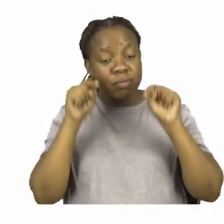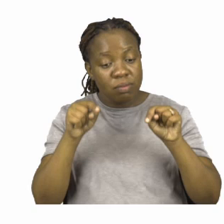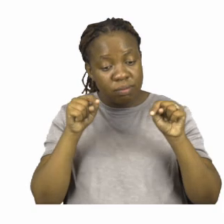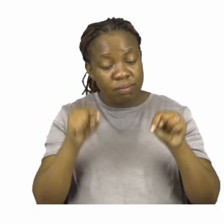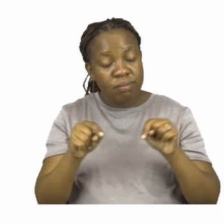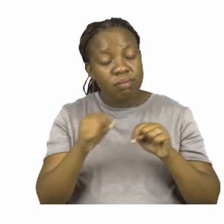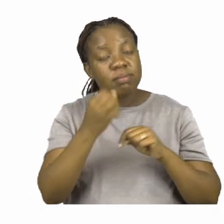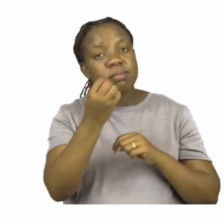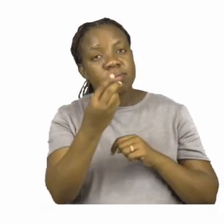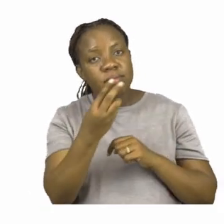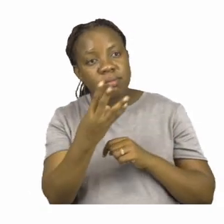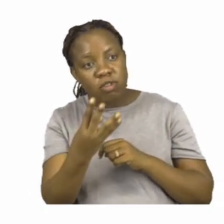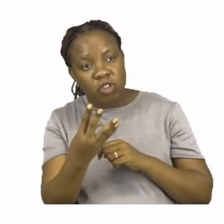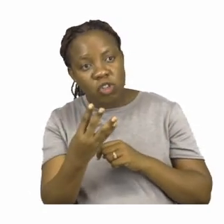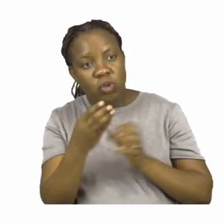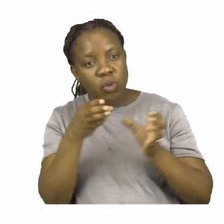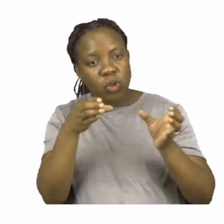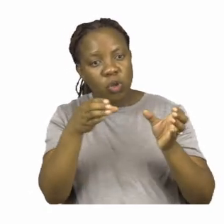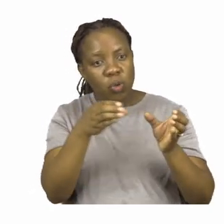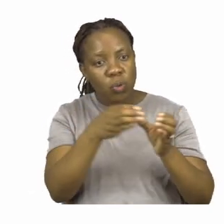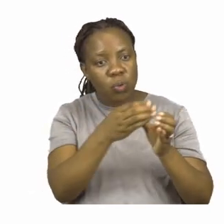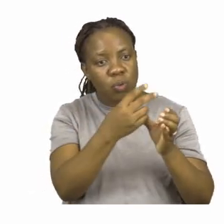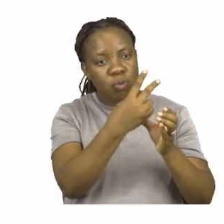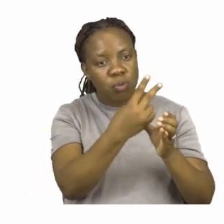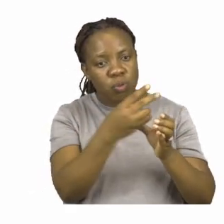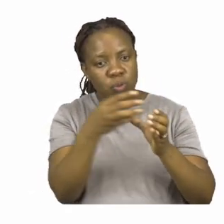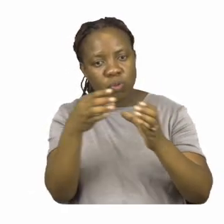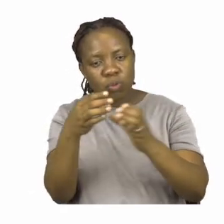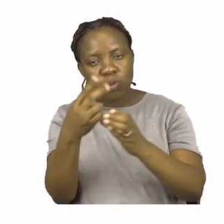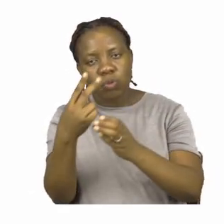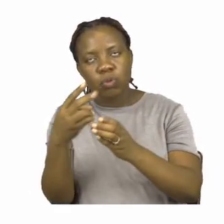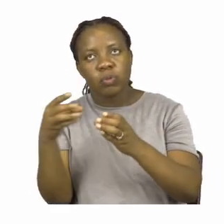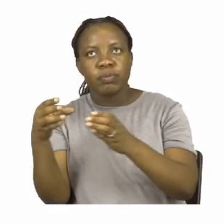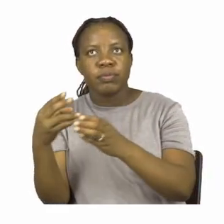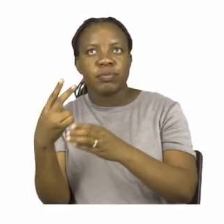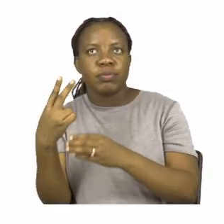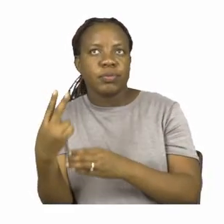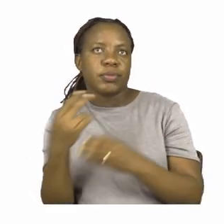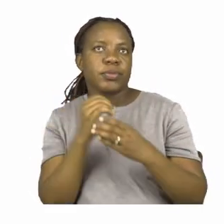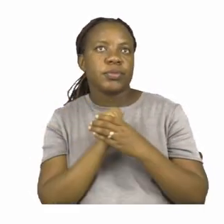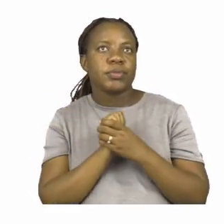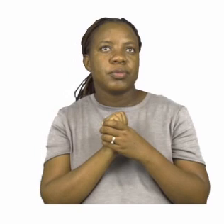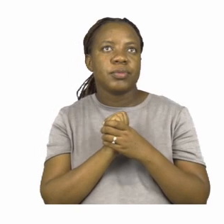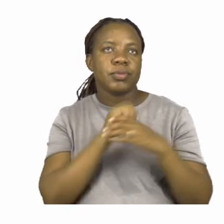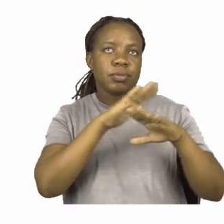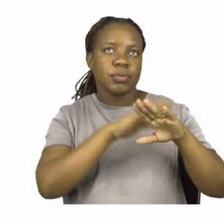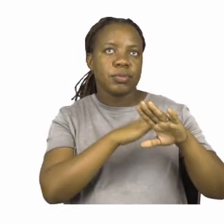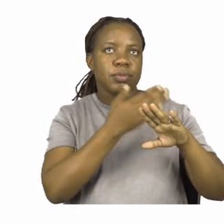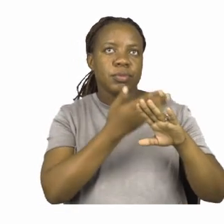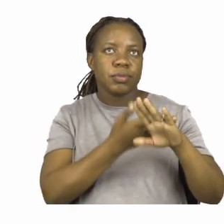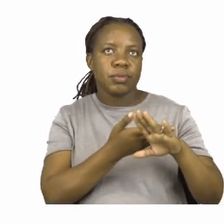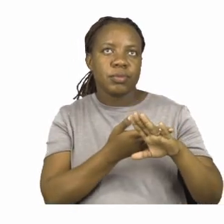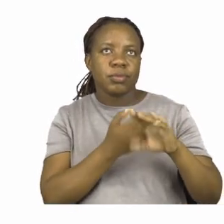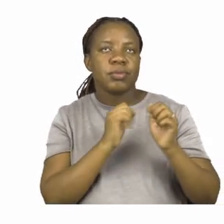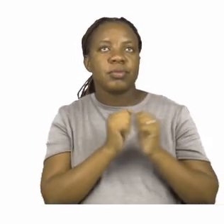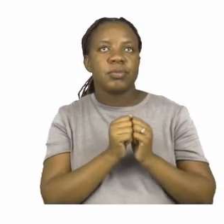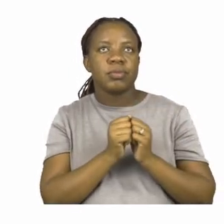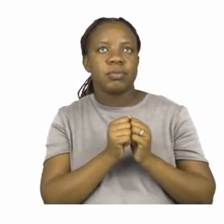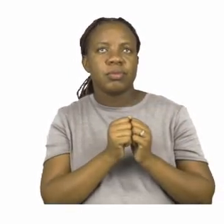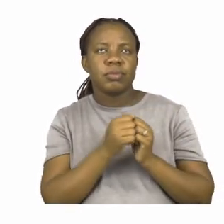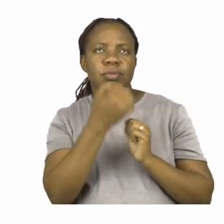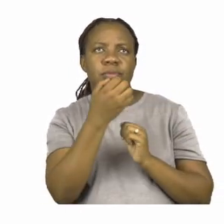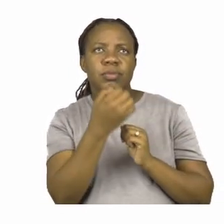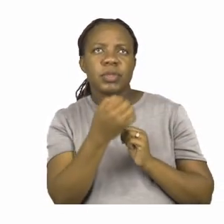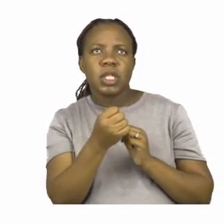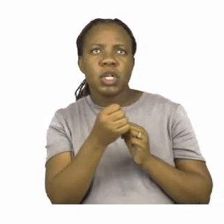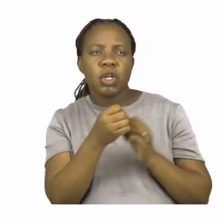of 2. Now in the example there you will see there are groups of sunflowers. Now